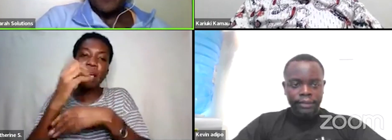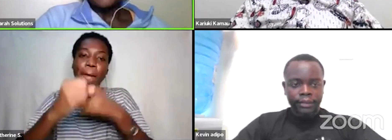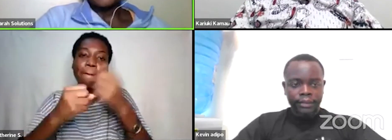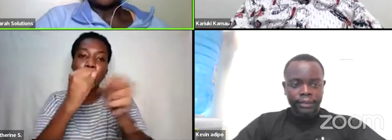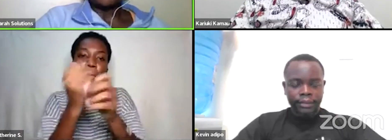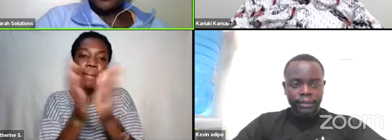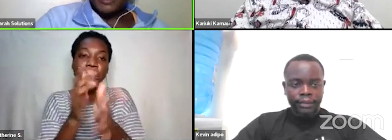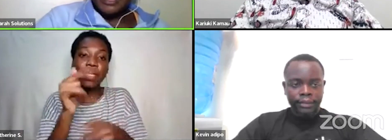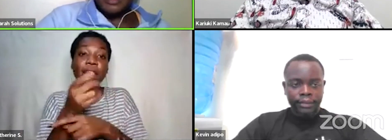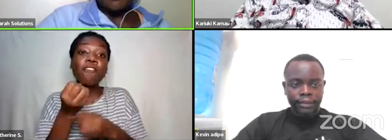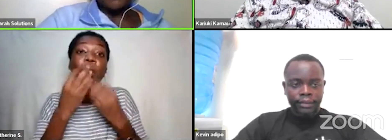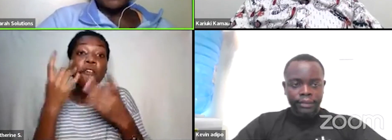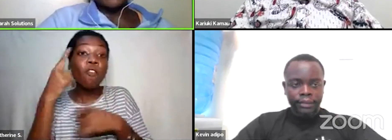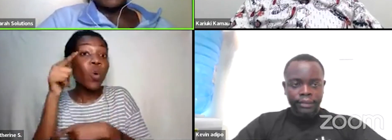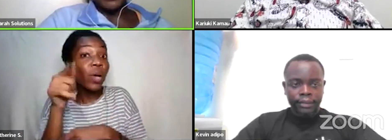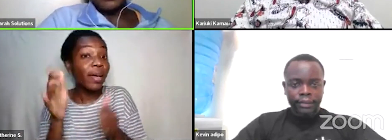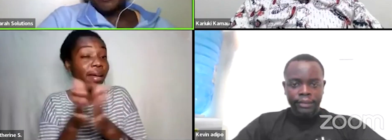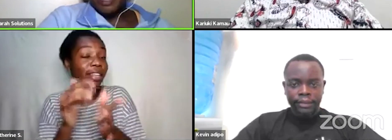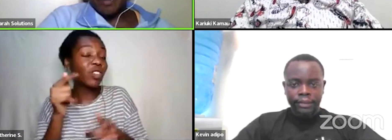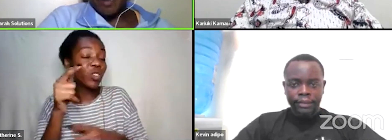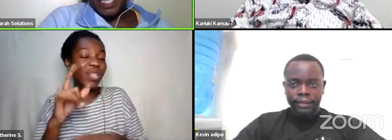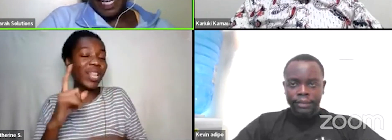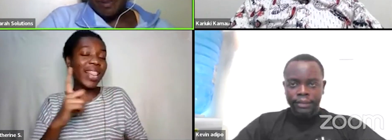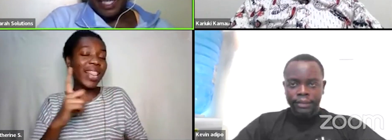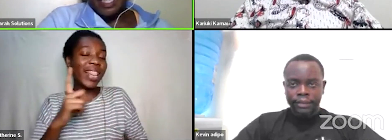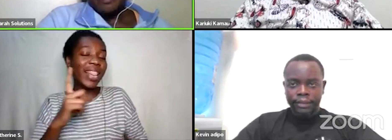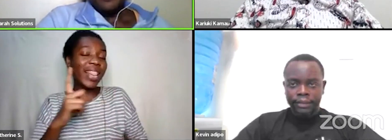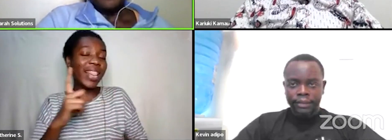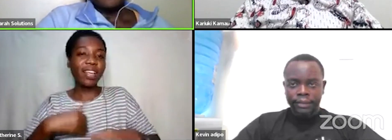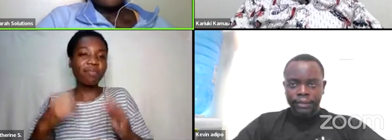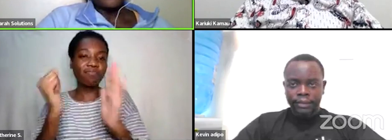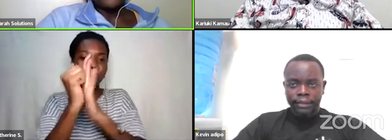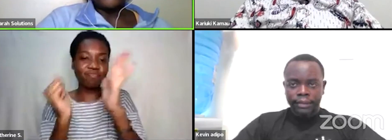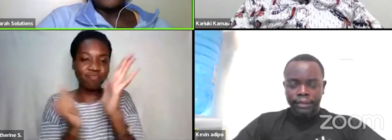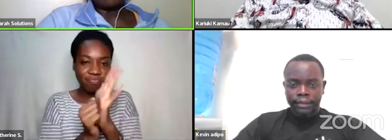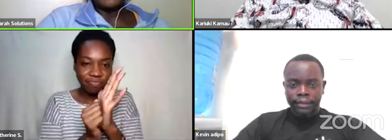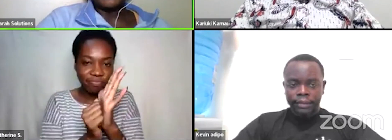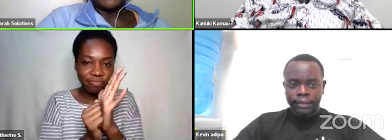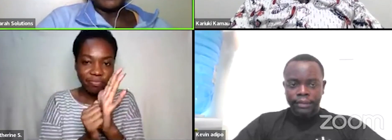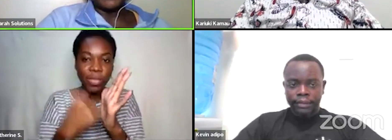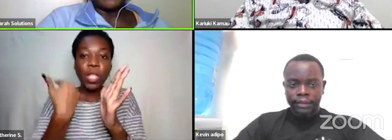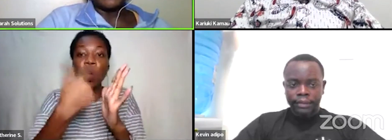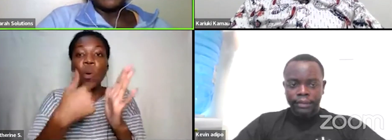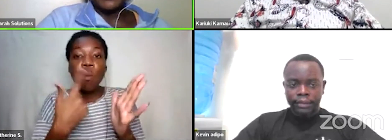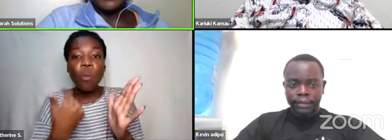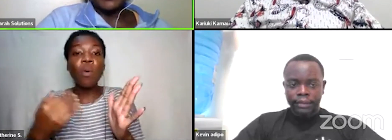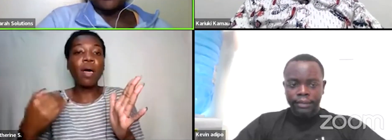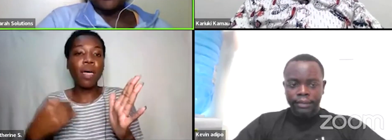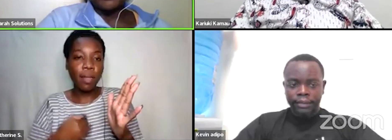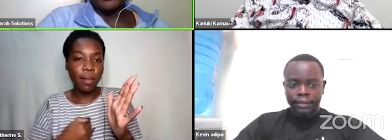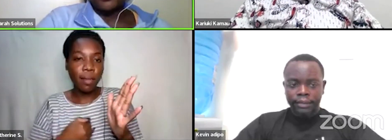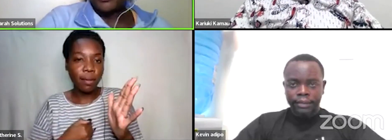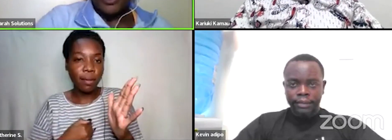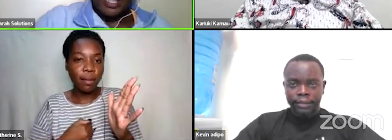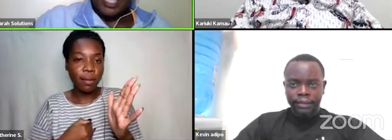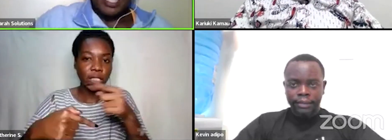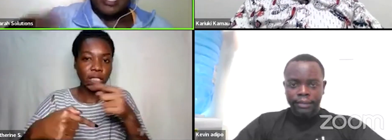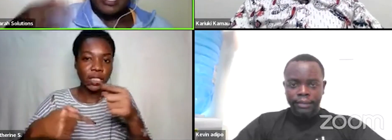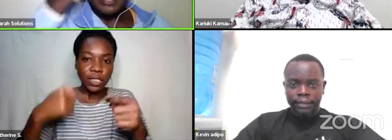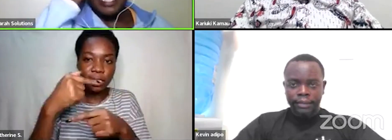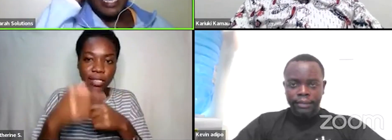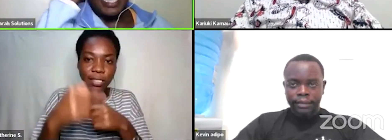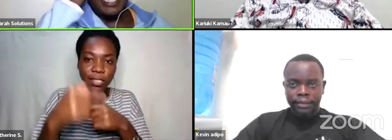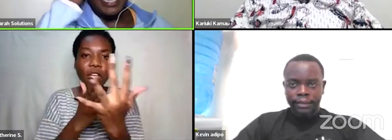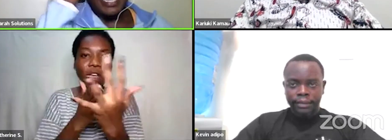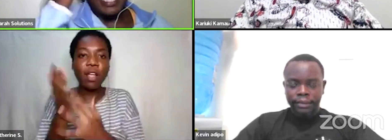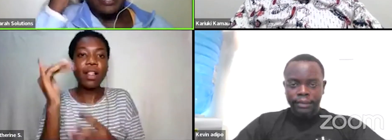for you. And we are fortunate enough to bring subject matter experts who have been who have been going through these things,